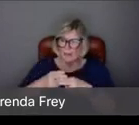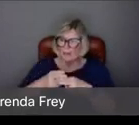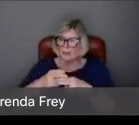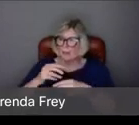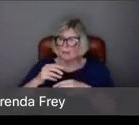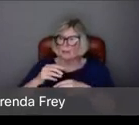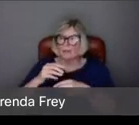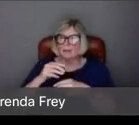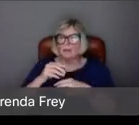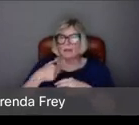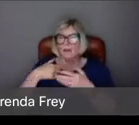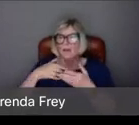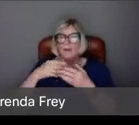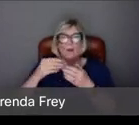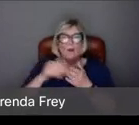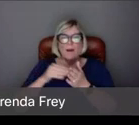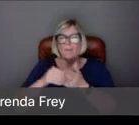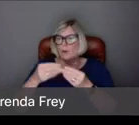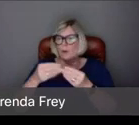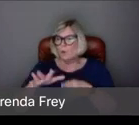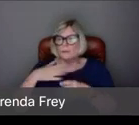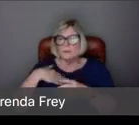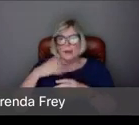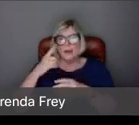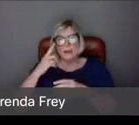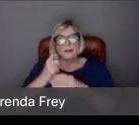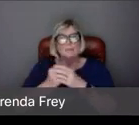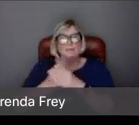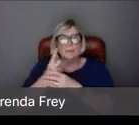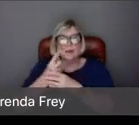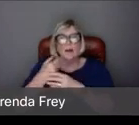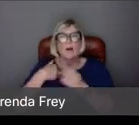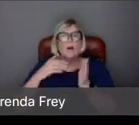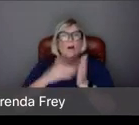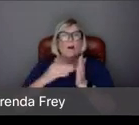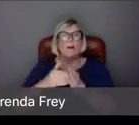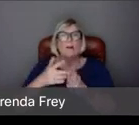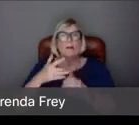I often lose my temper. I often feel